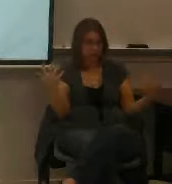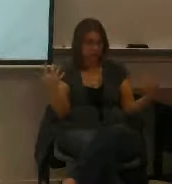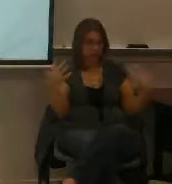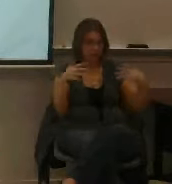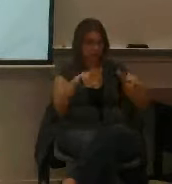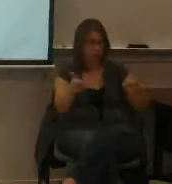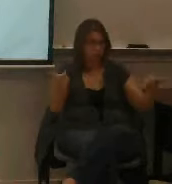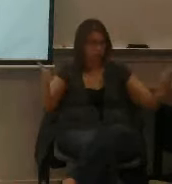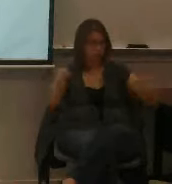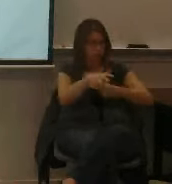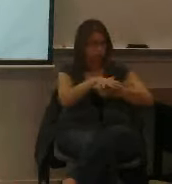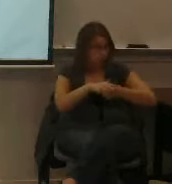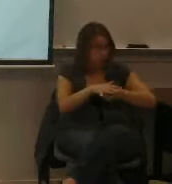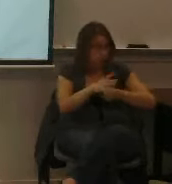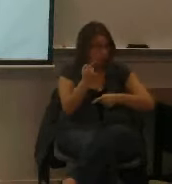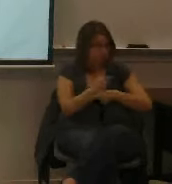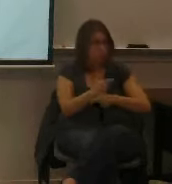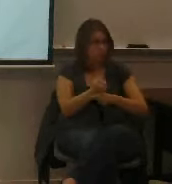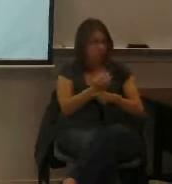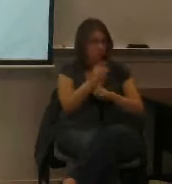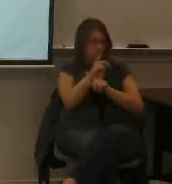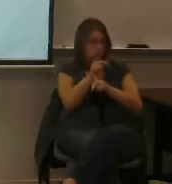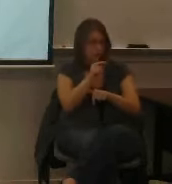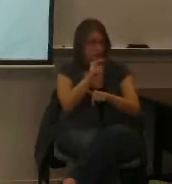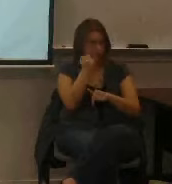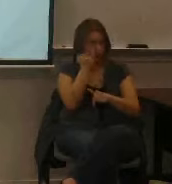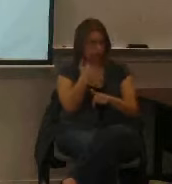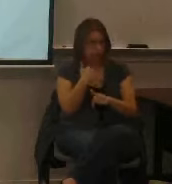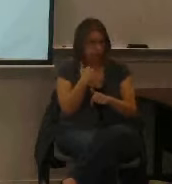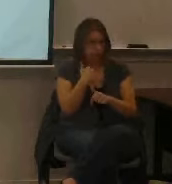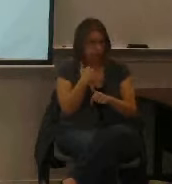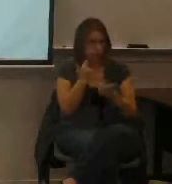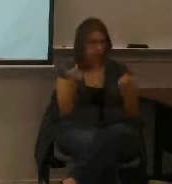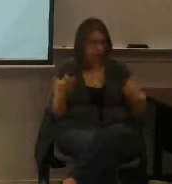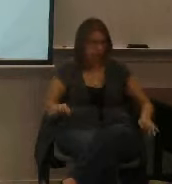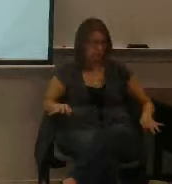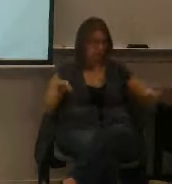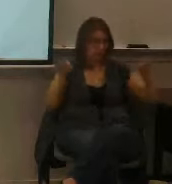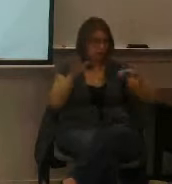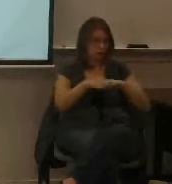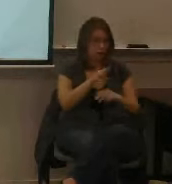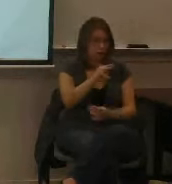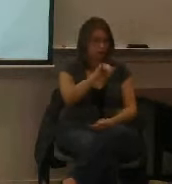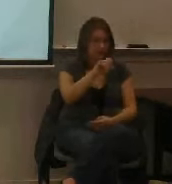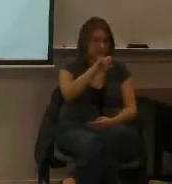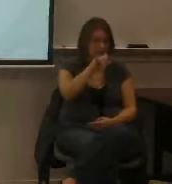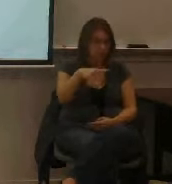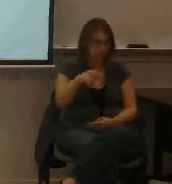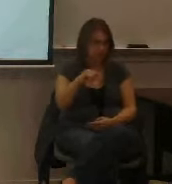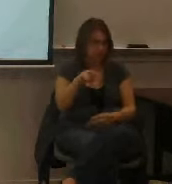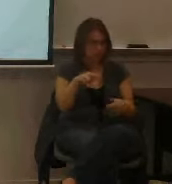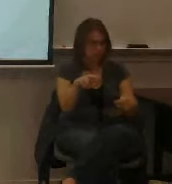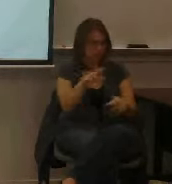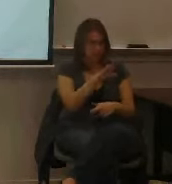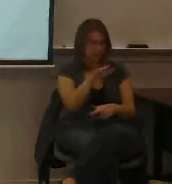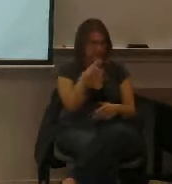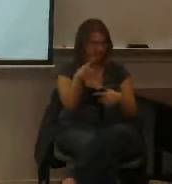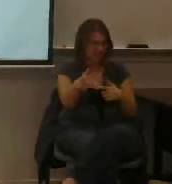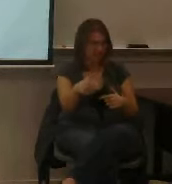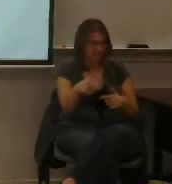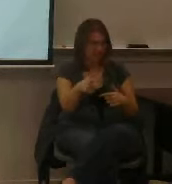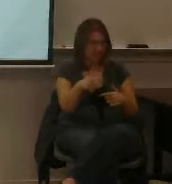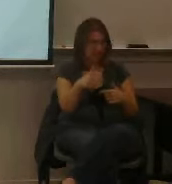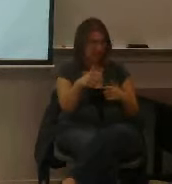area, and so the response, even if there's a big flood on the Mississippi River, it's never fast, right? It